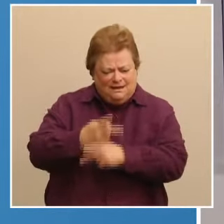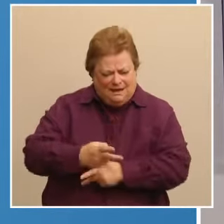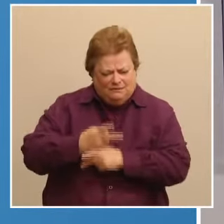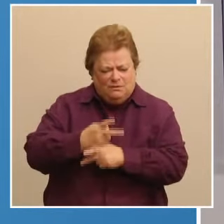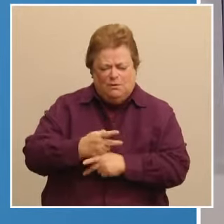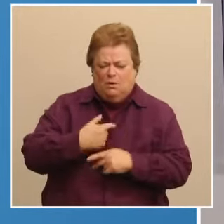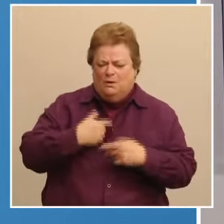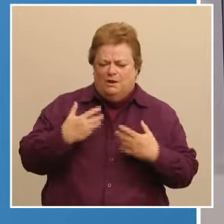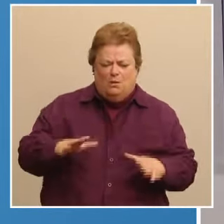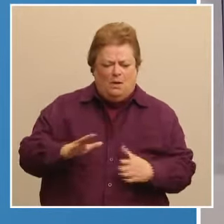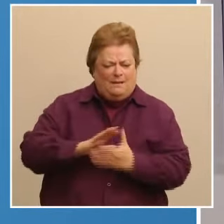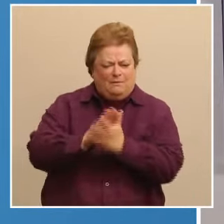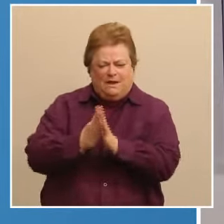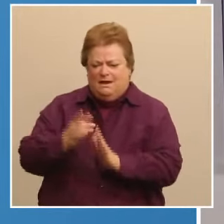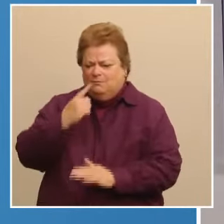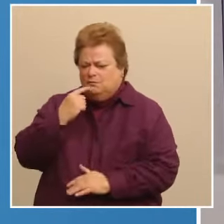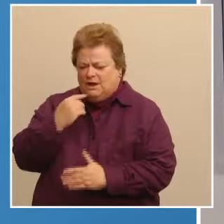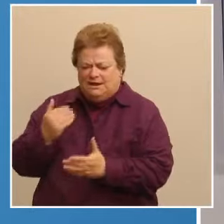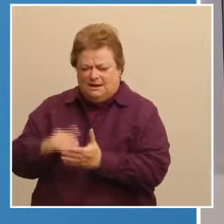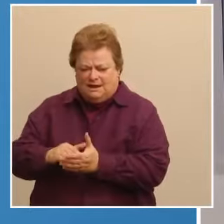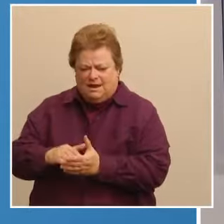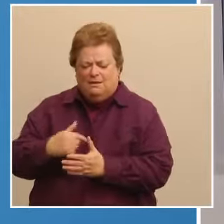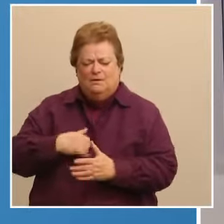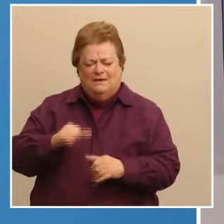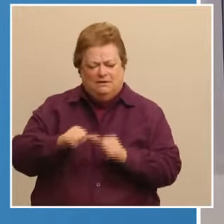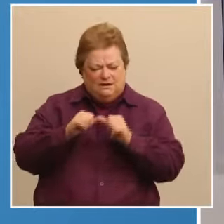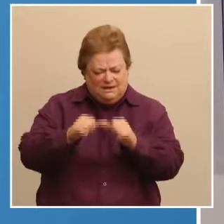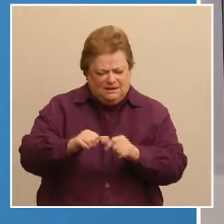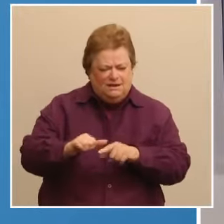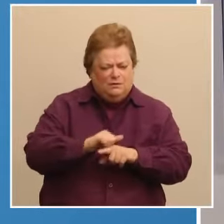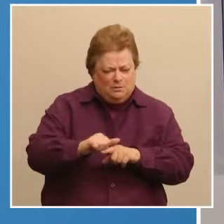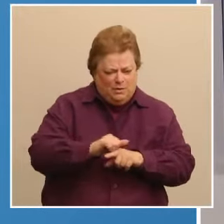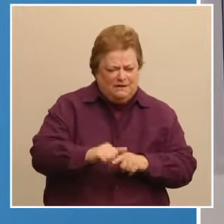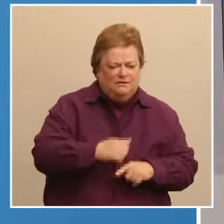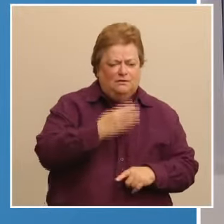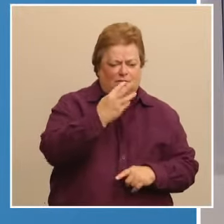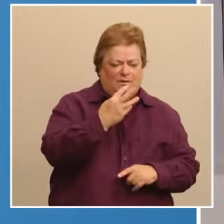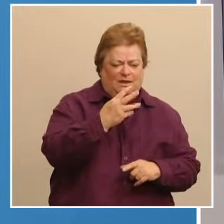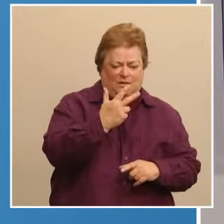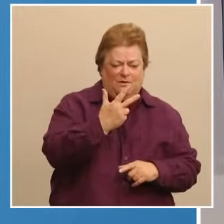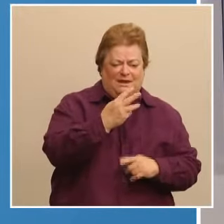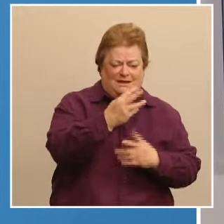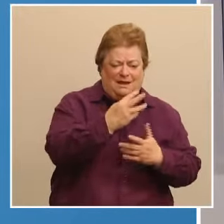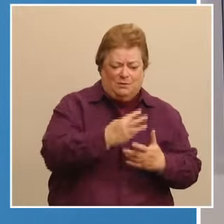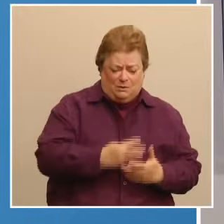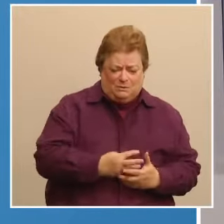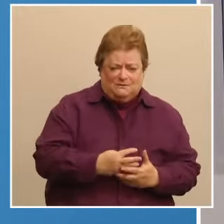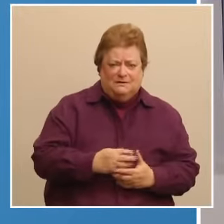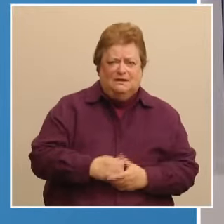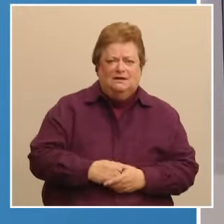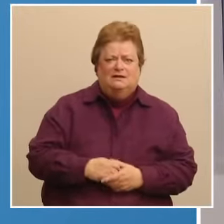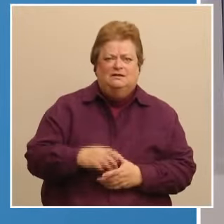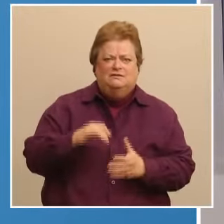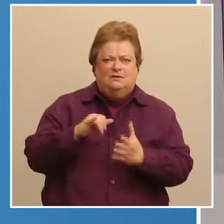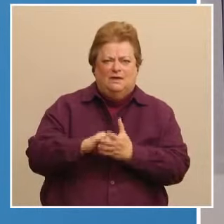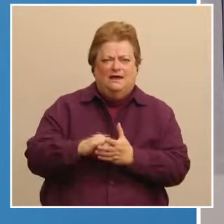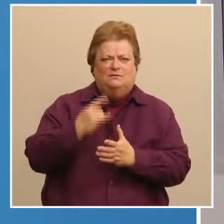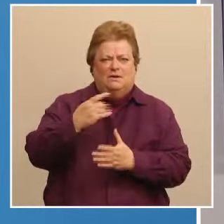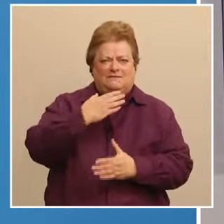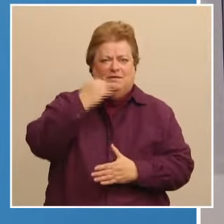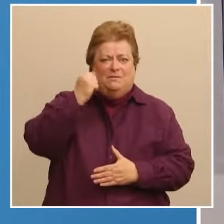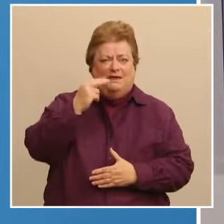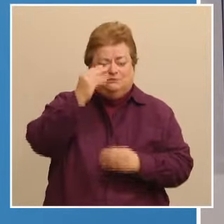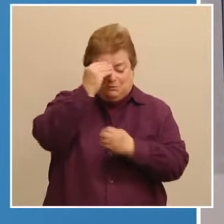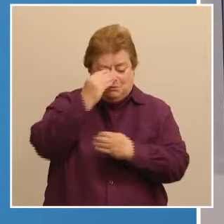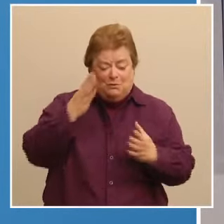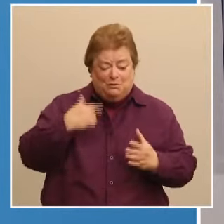red. We need to continue to practice the 3 W's and to avoid the 3 C's. But even so, this is just some of the best news that